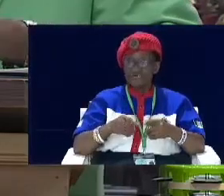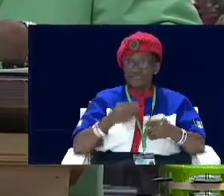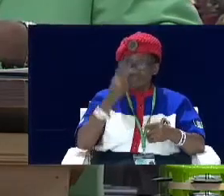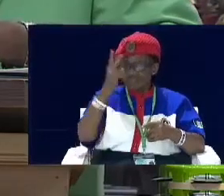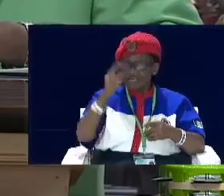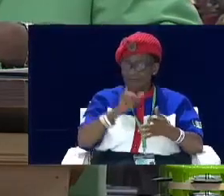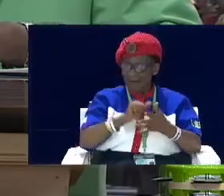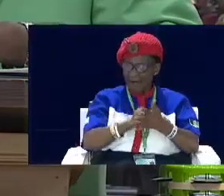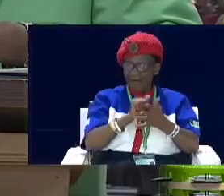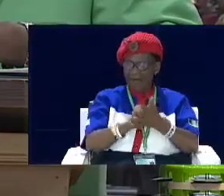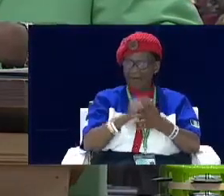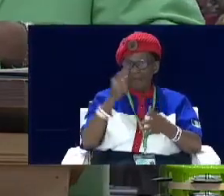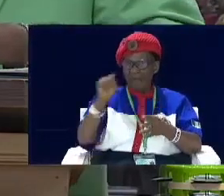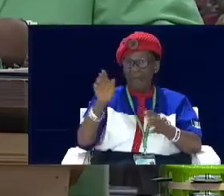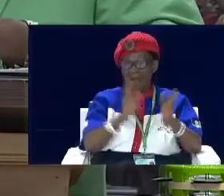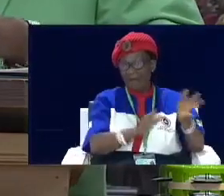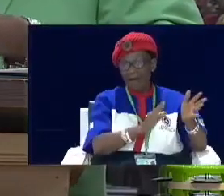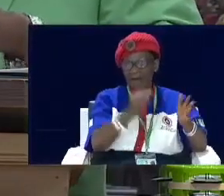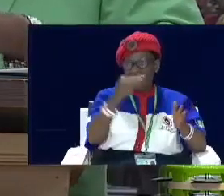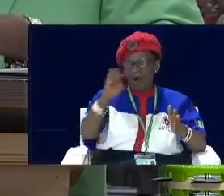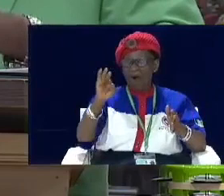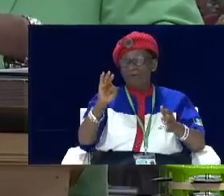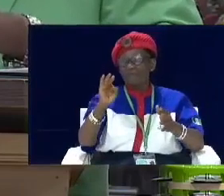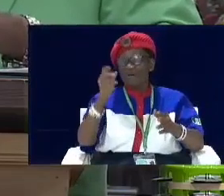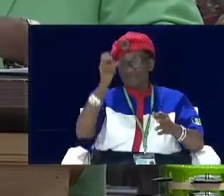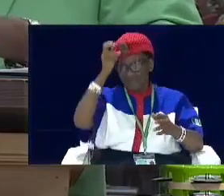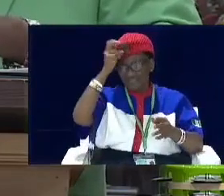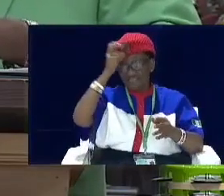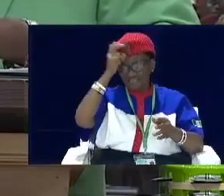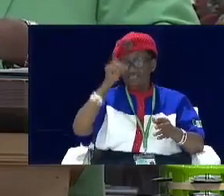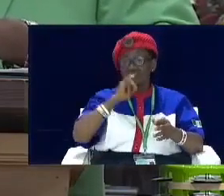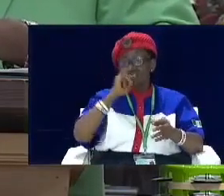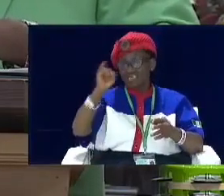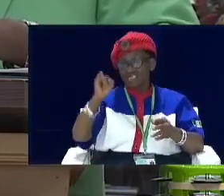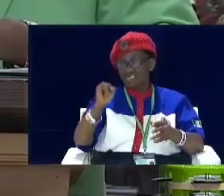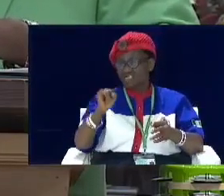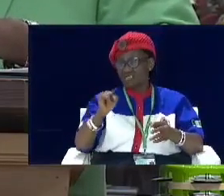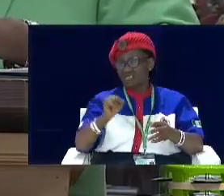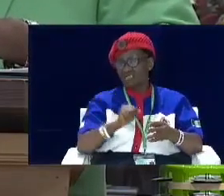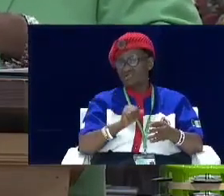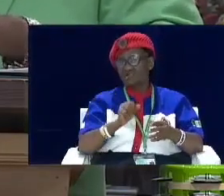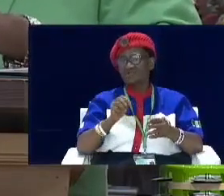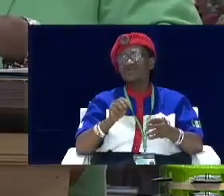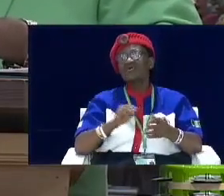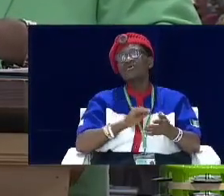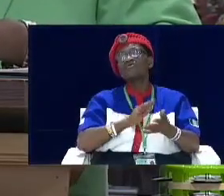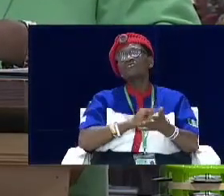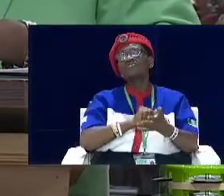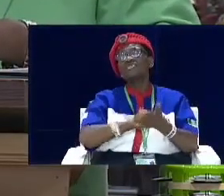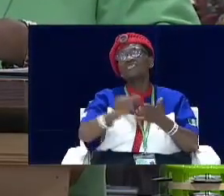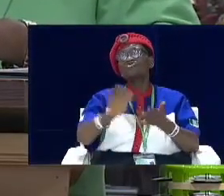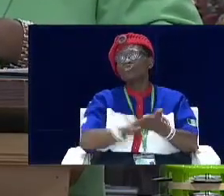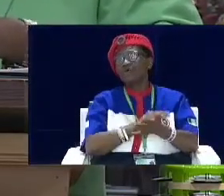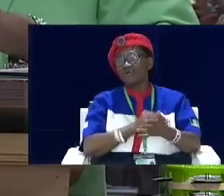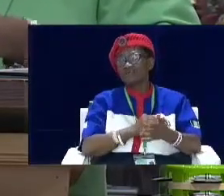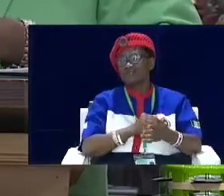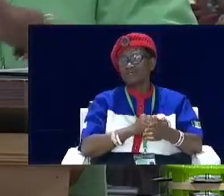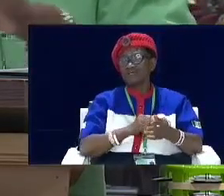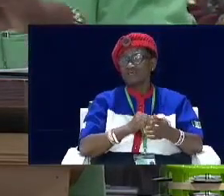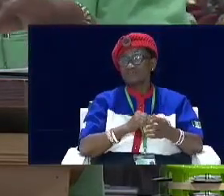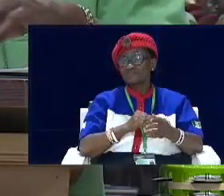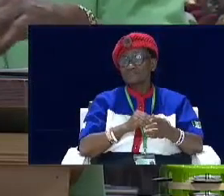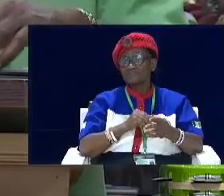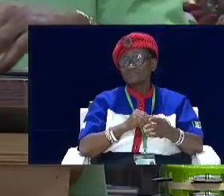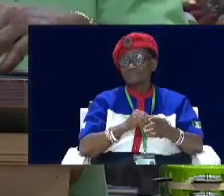ẹ. You know, Satan was expecting somebody like